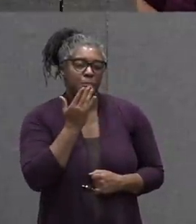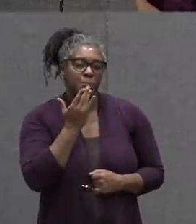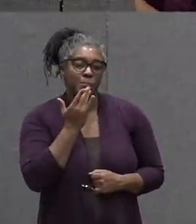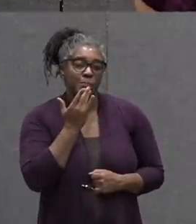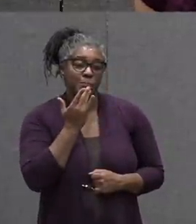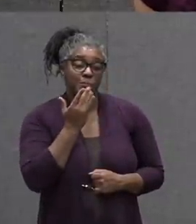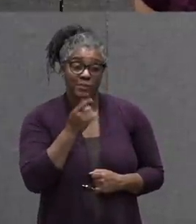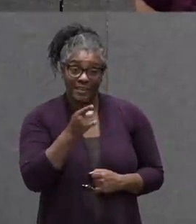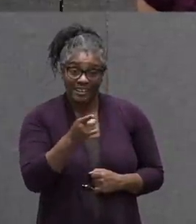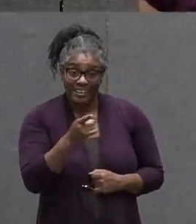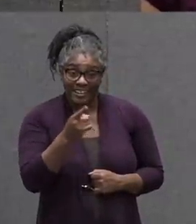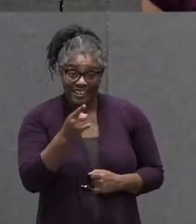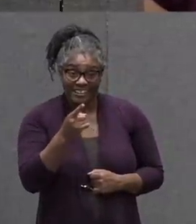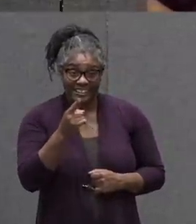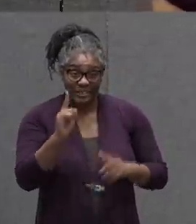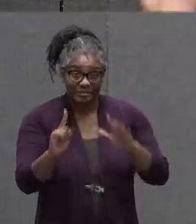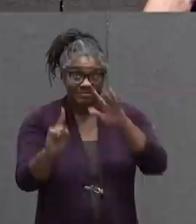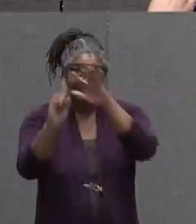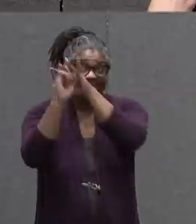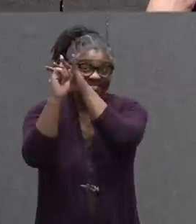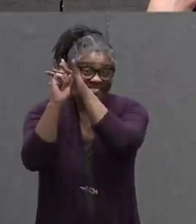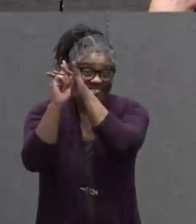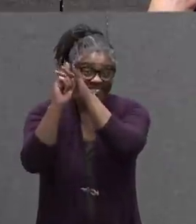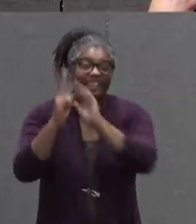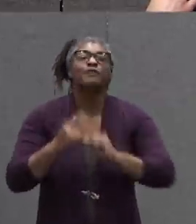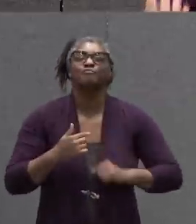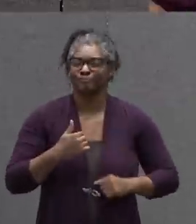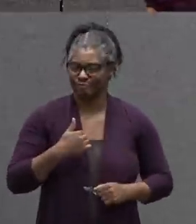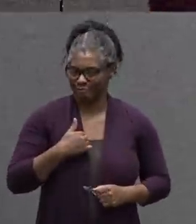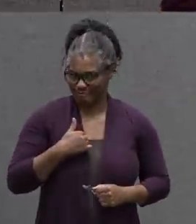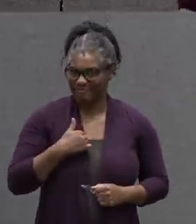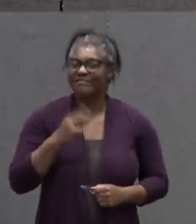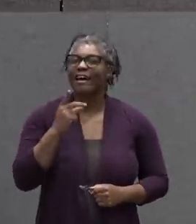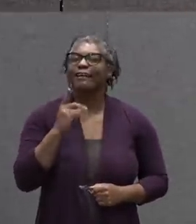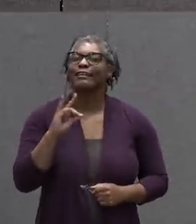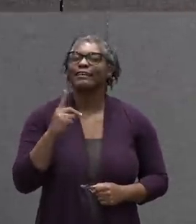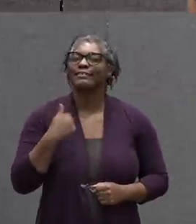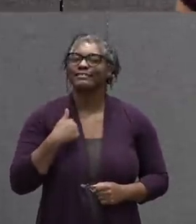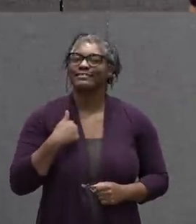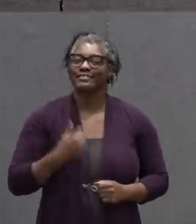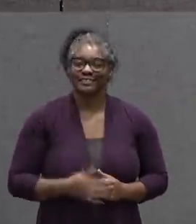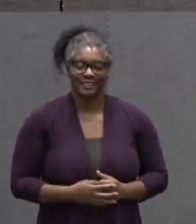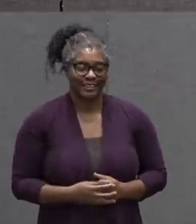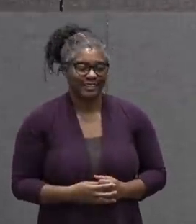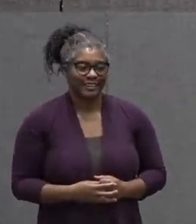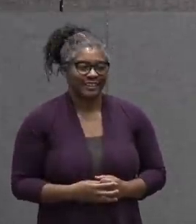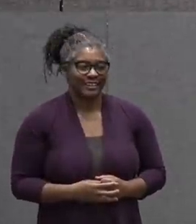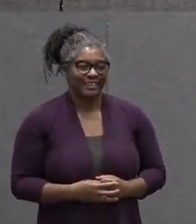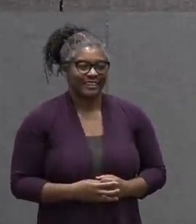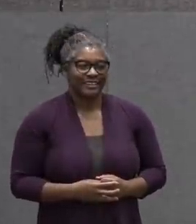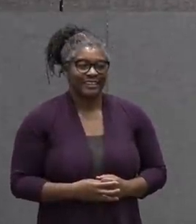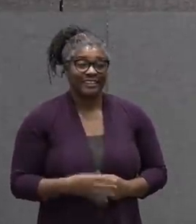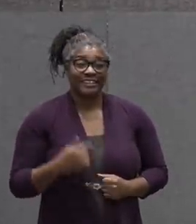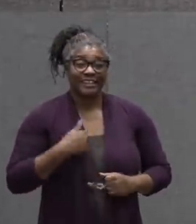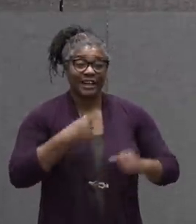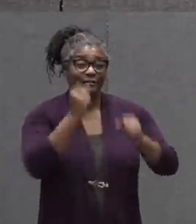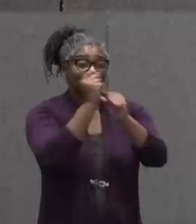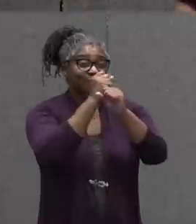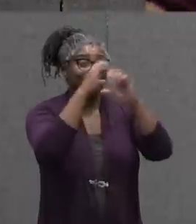Did you think of one? I know I did. I thought about...